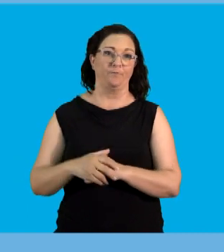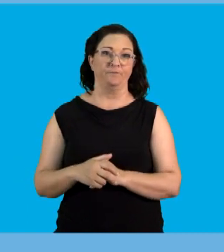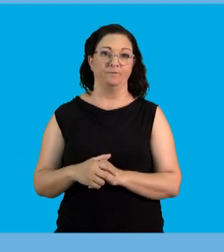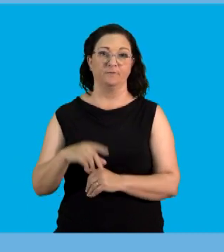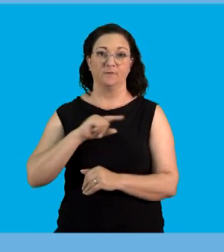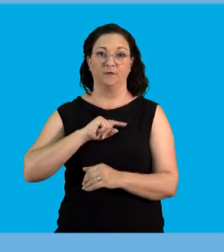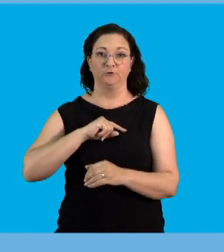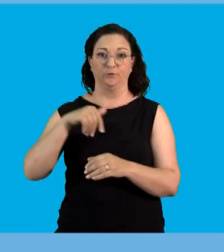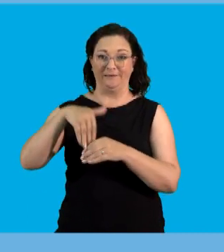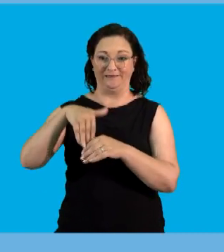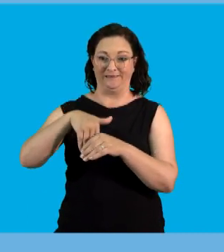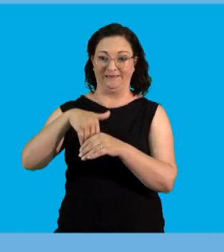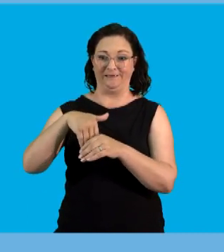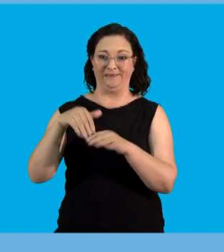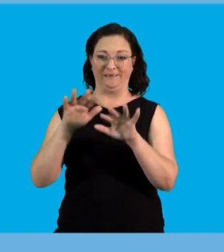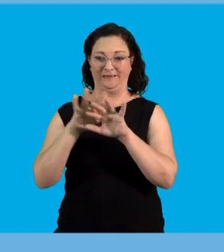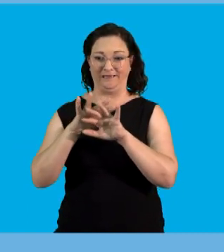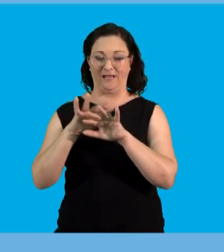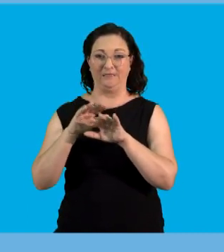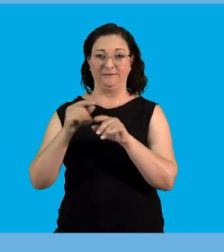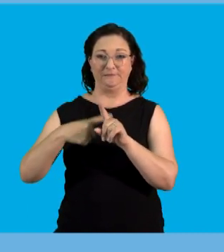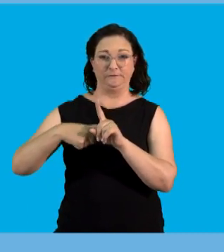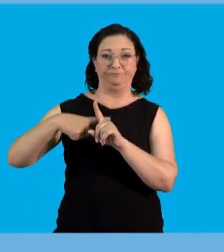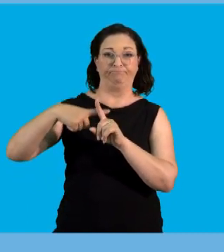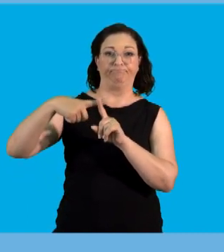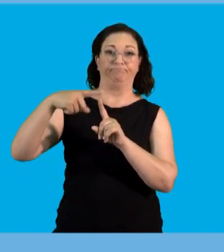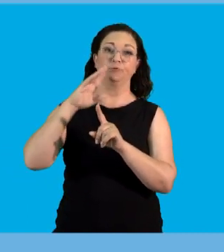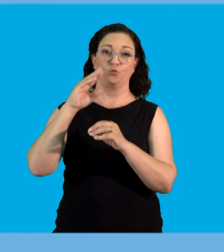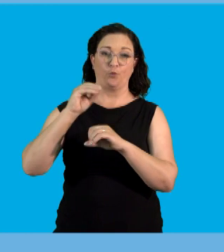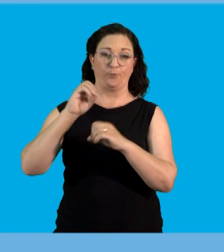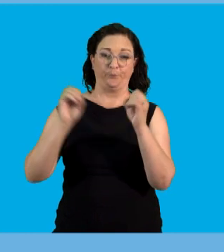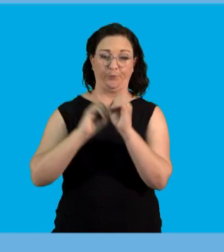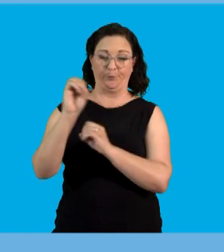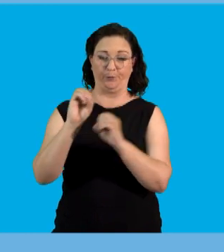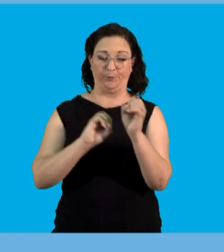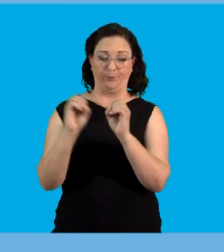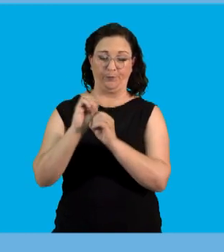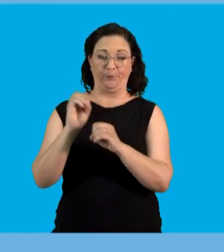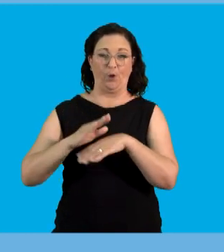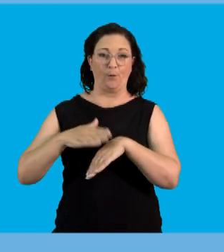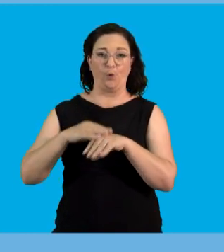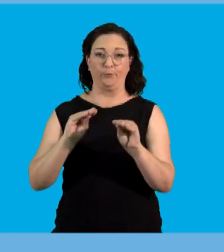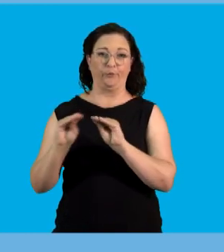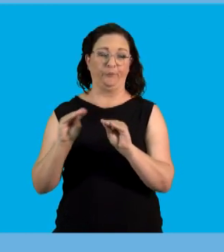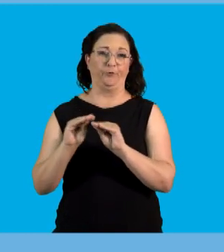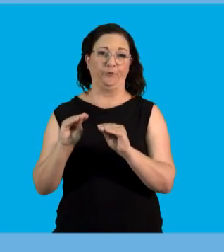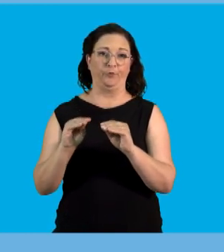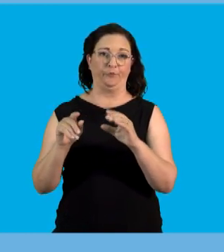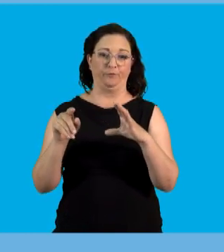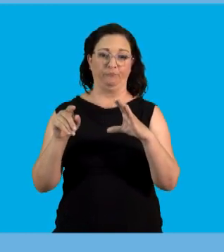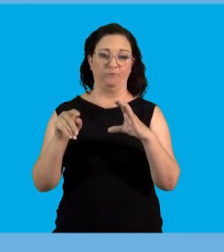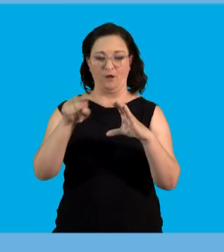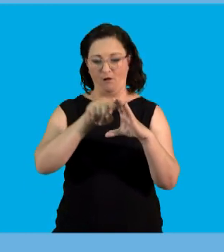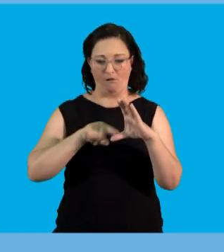So we are saying that if we're heating the gas particles, they're going to move around more often and collide with themselves and also the walls of the